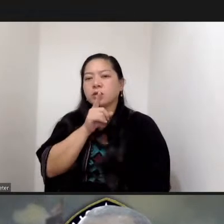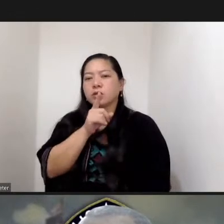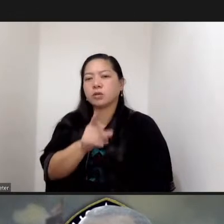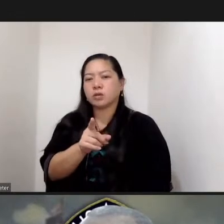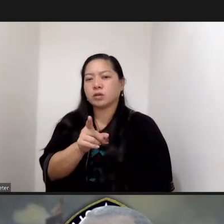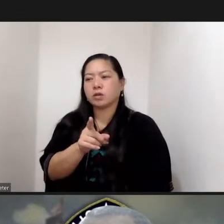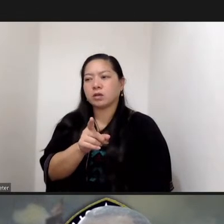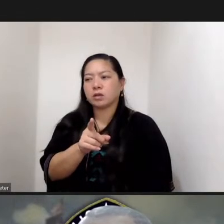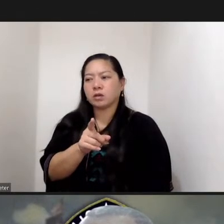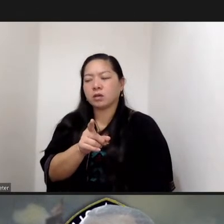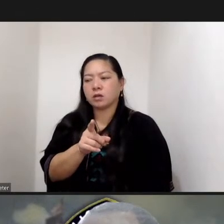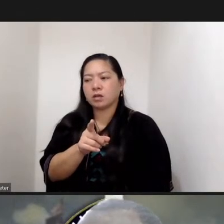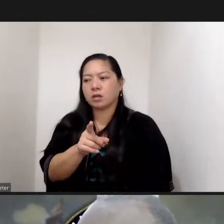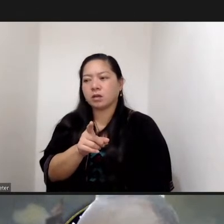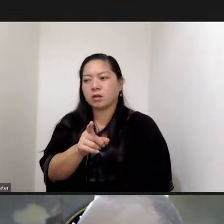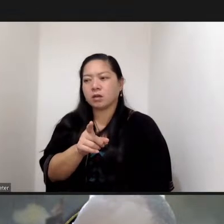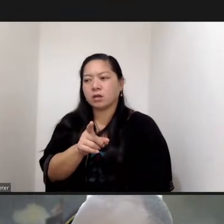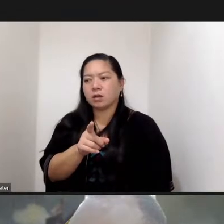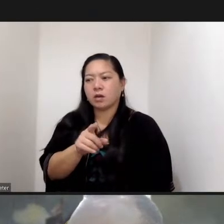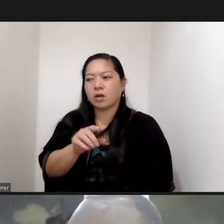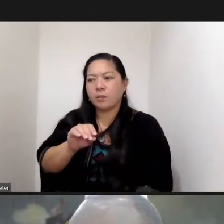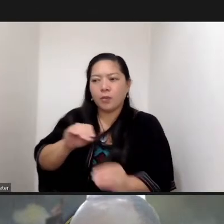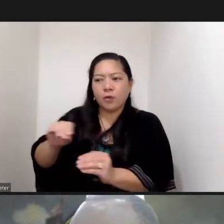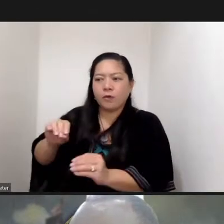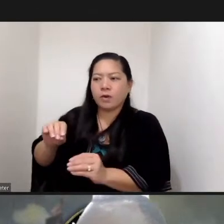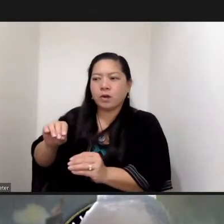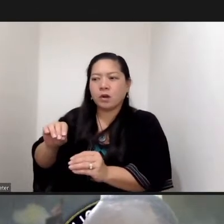into the territory of medicine,